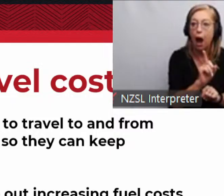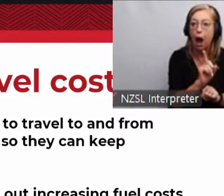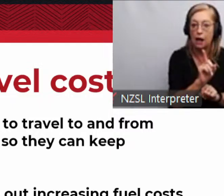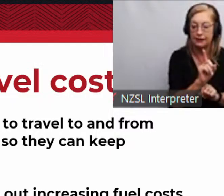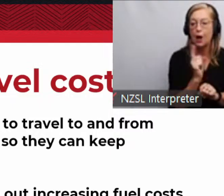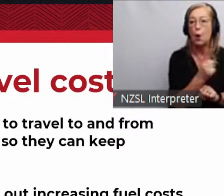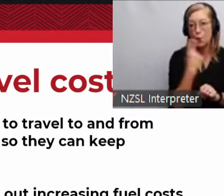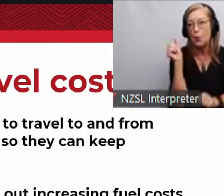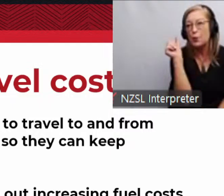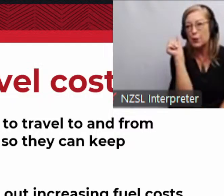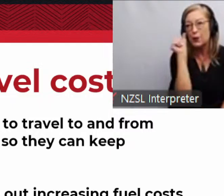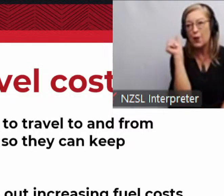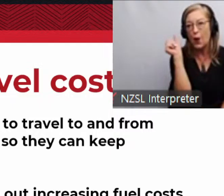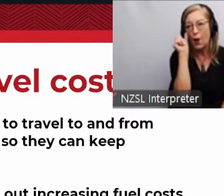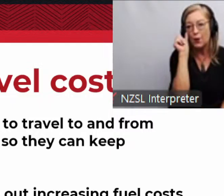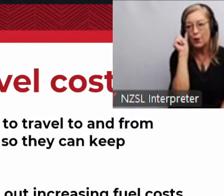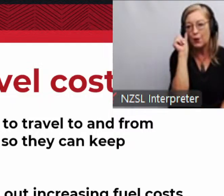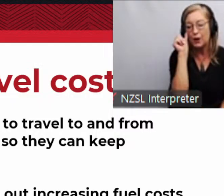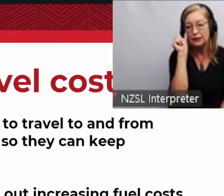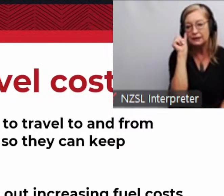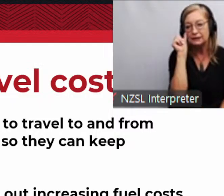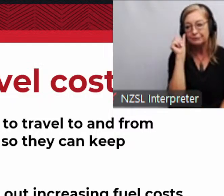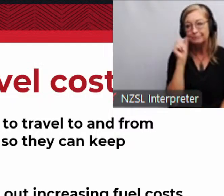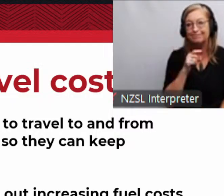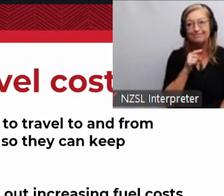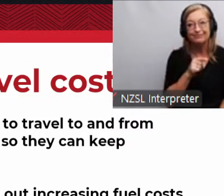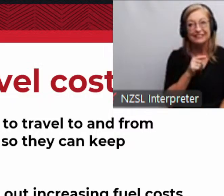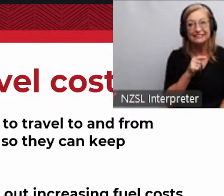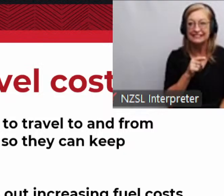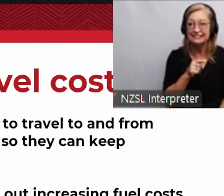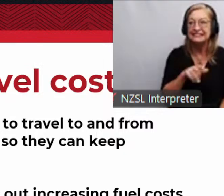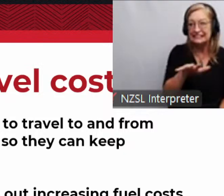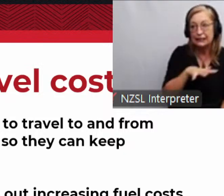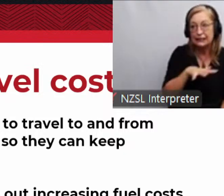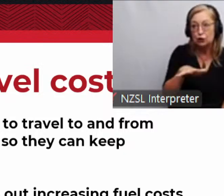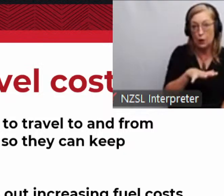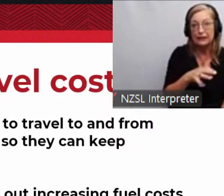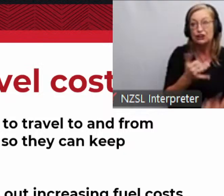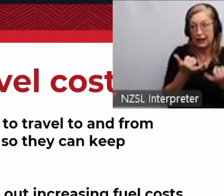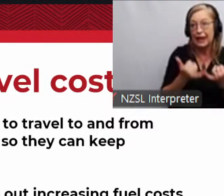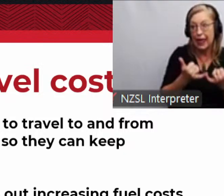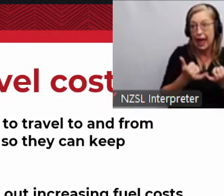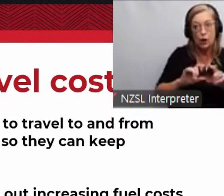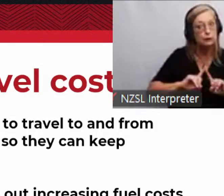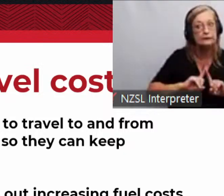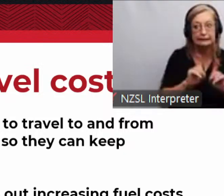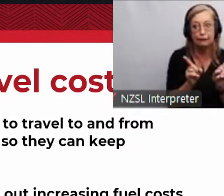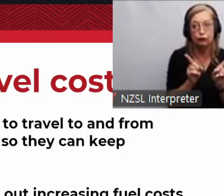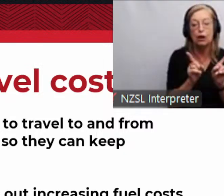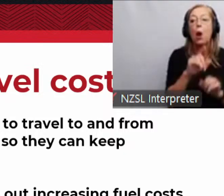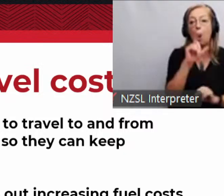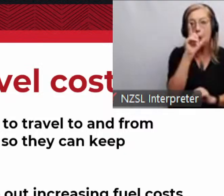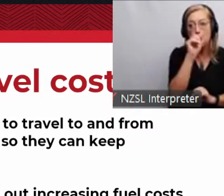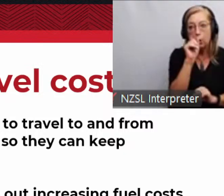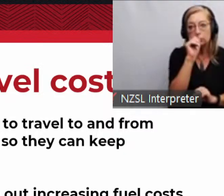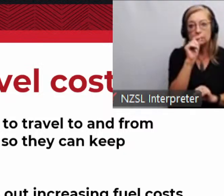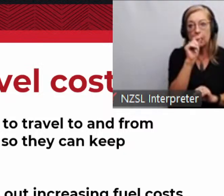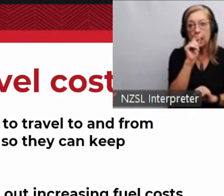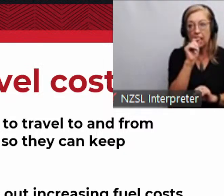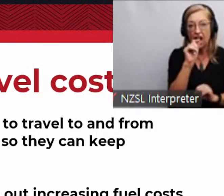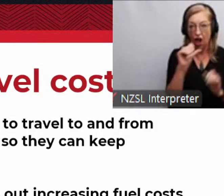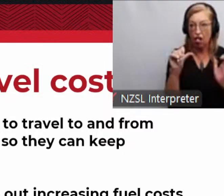of course, that in these unusual circumstances, the cost of commute might impact their ability to get to